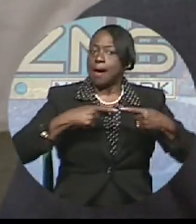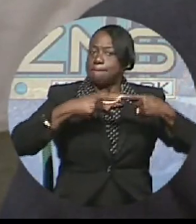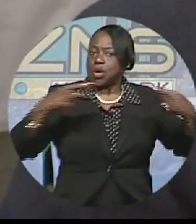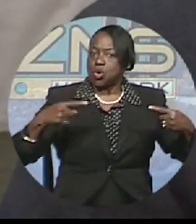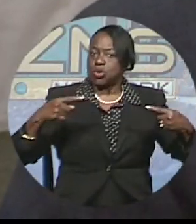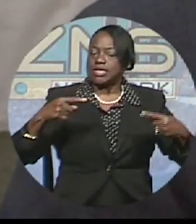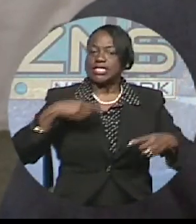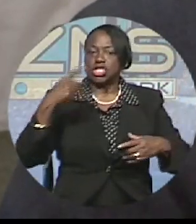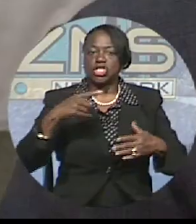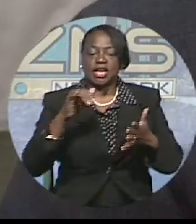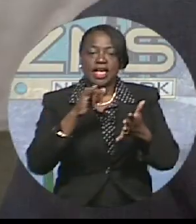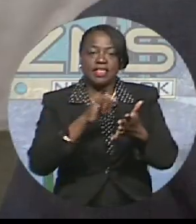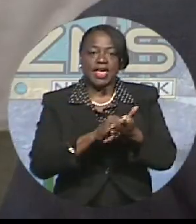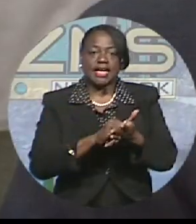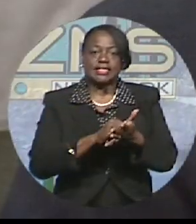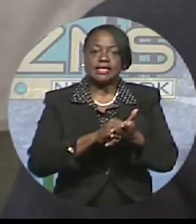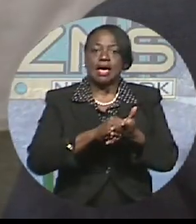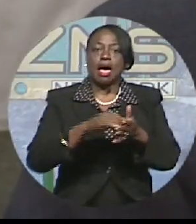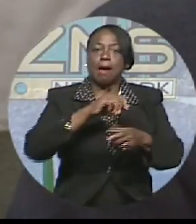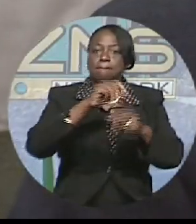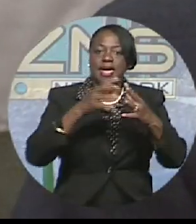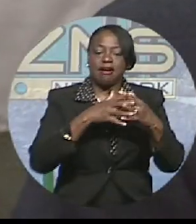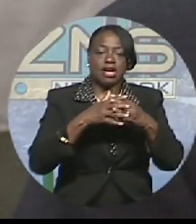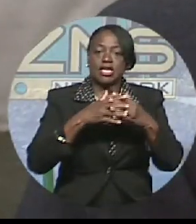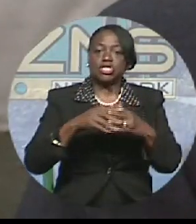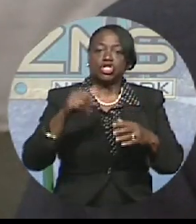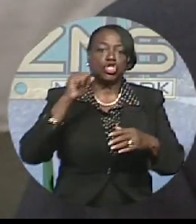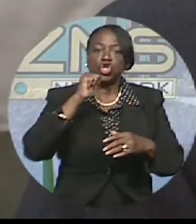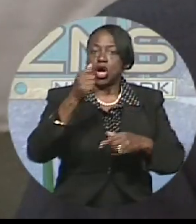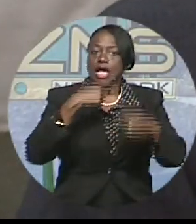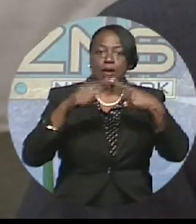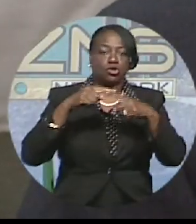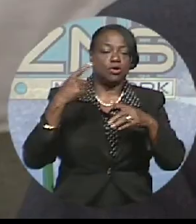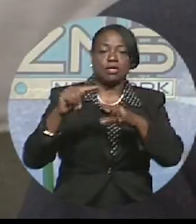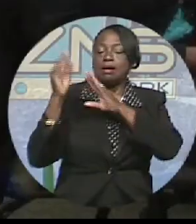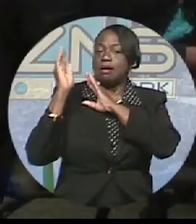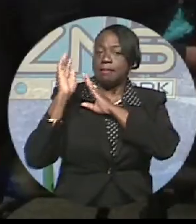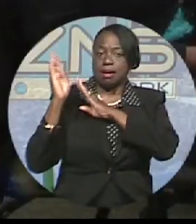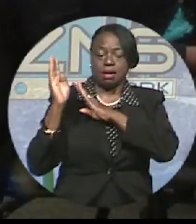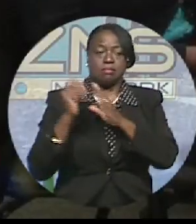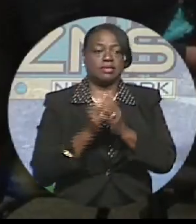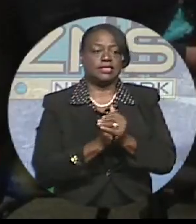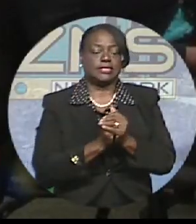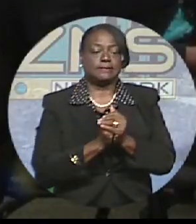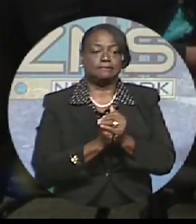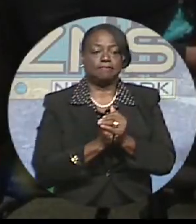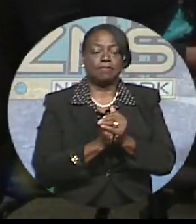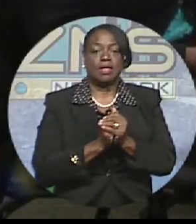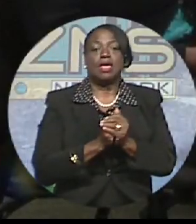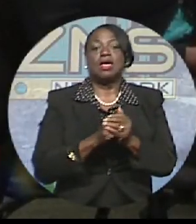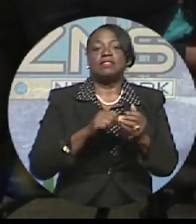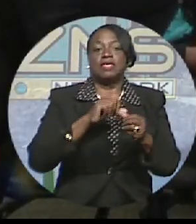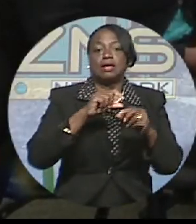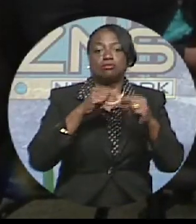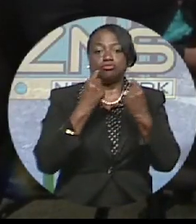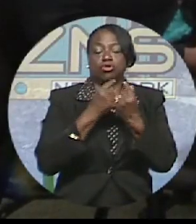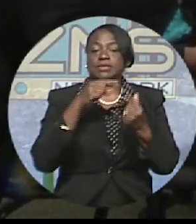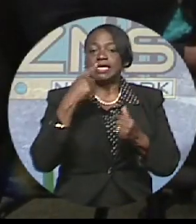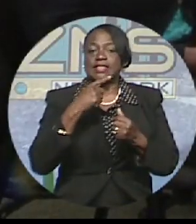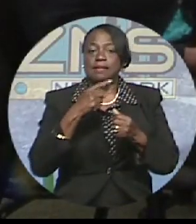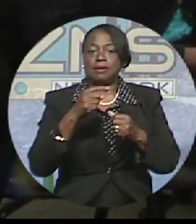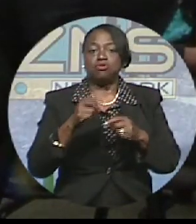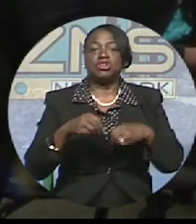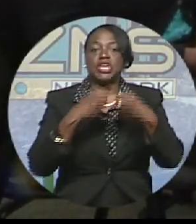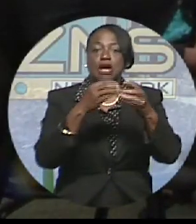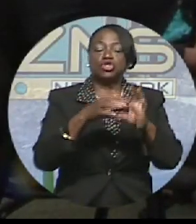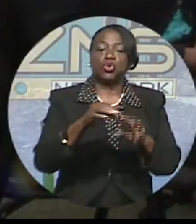Bahamas should be boycotted by Americans and other nationalities via its tourism product. Now, the association says it will be reaching out to